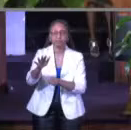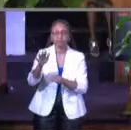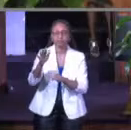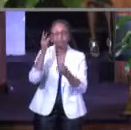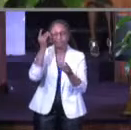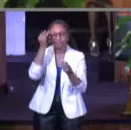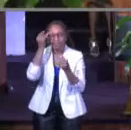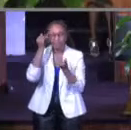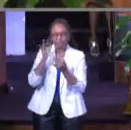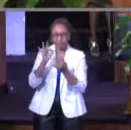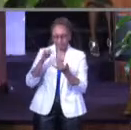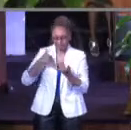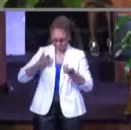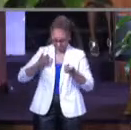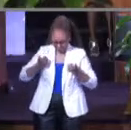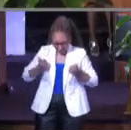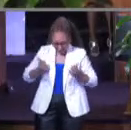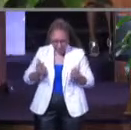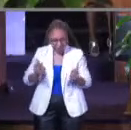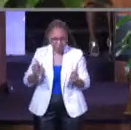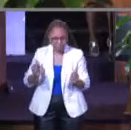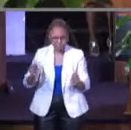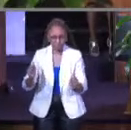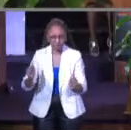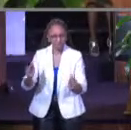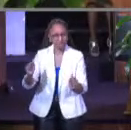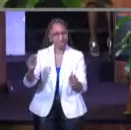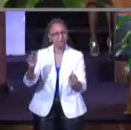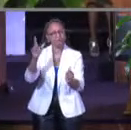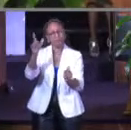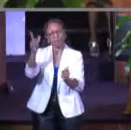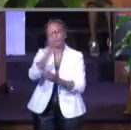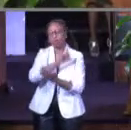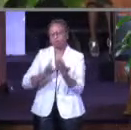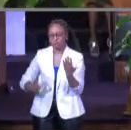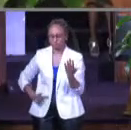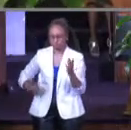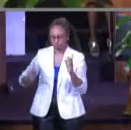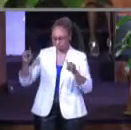About it, even if I tried, still wouldn't be enough to say,